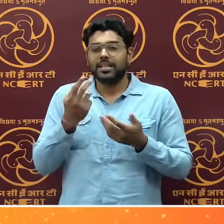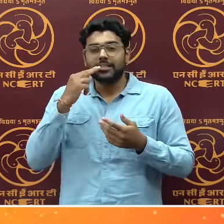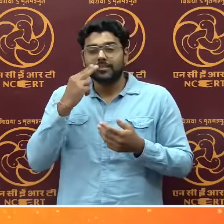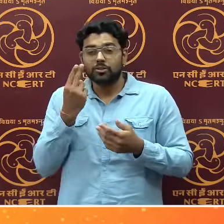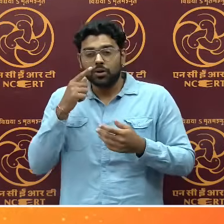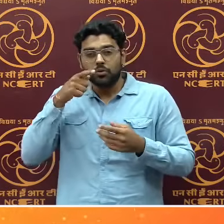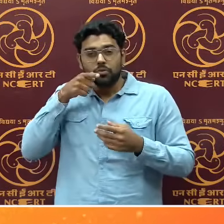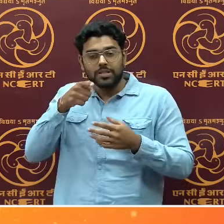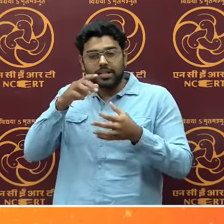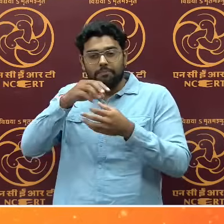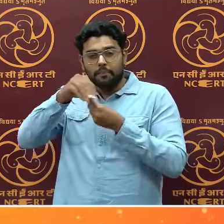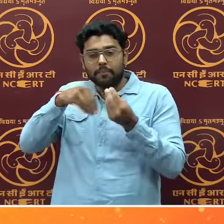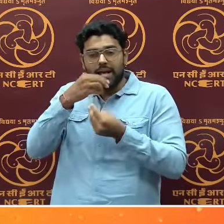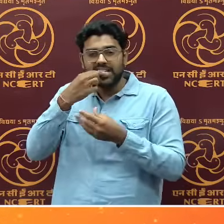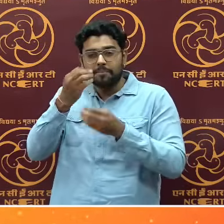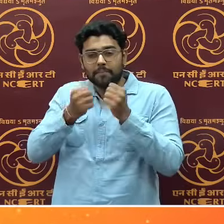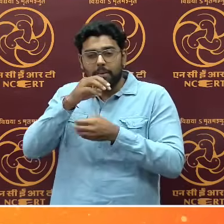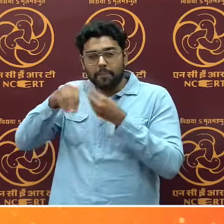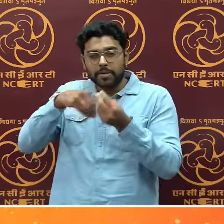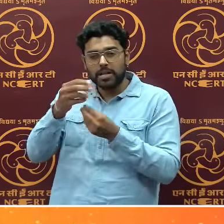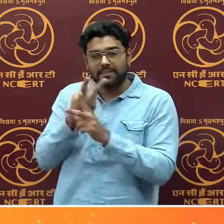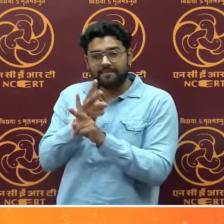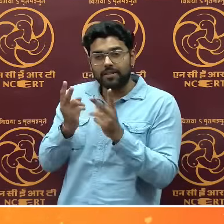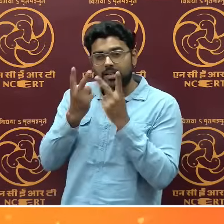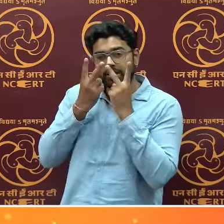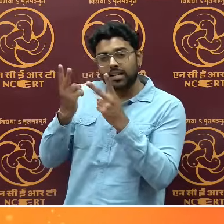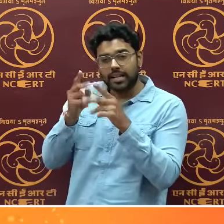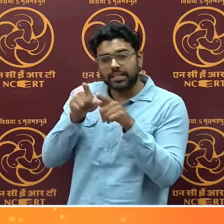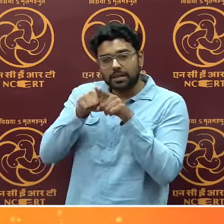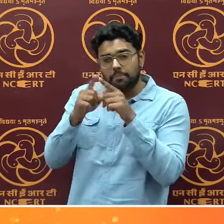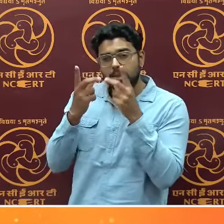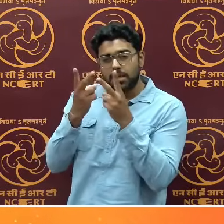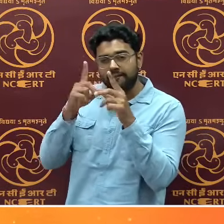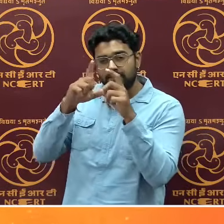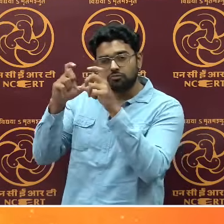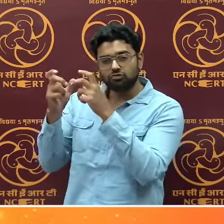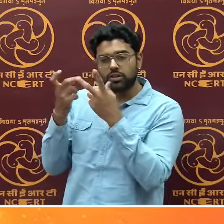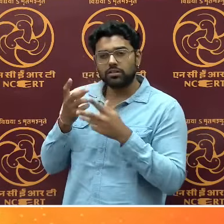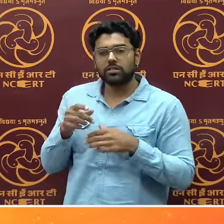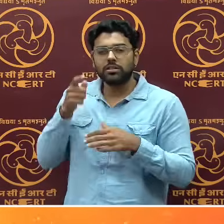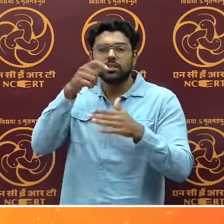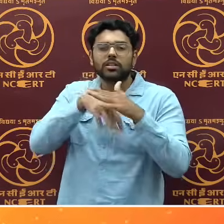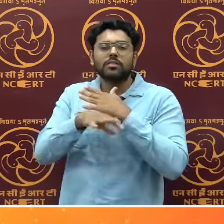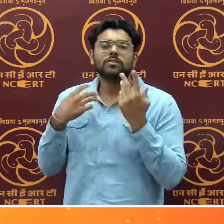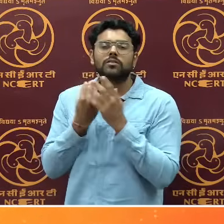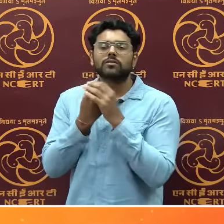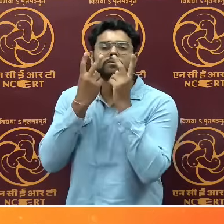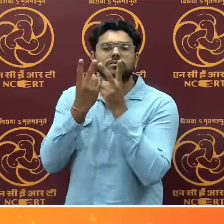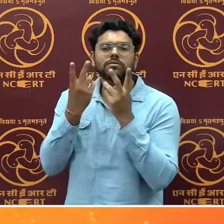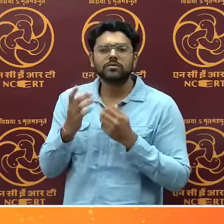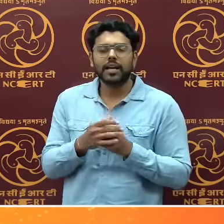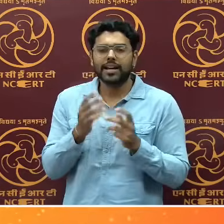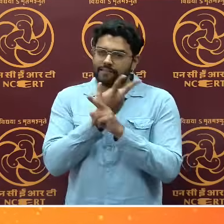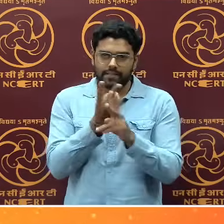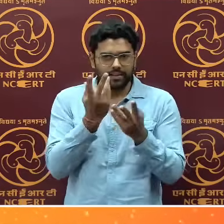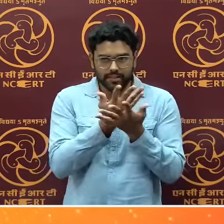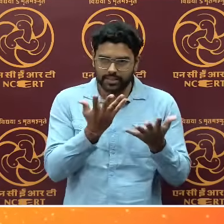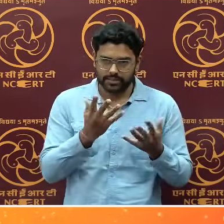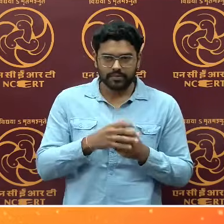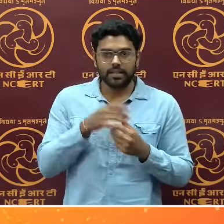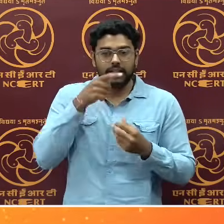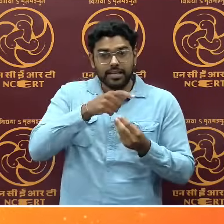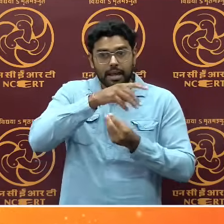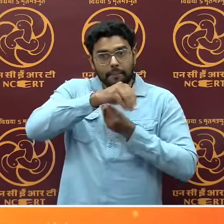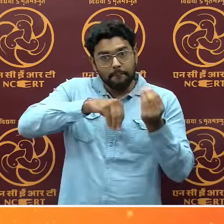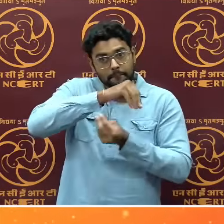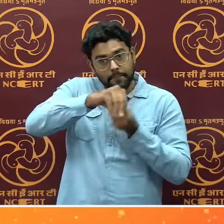three examples that are there on the screen, what do you think, what we can see in here? Different components, they are being